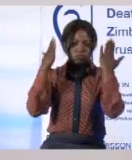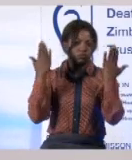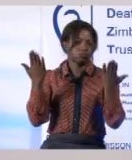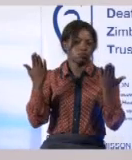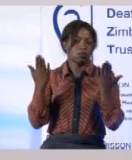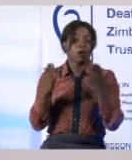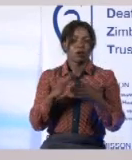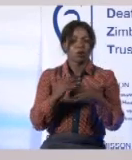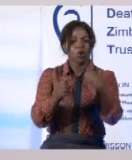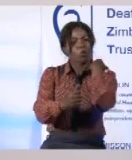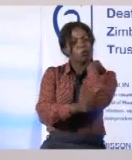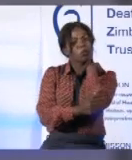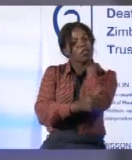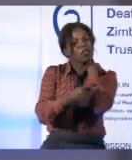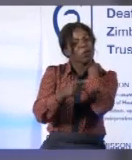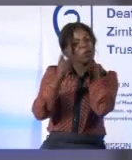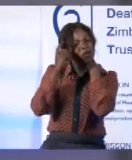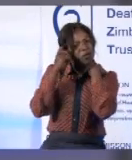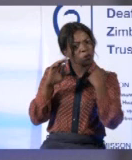think you pay for his fees?